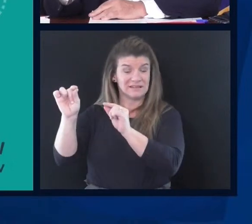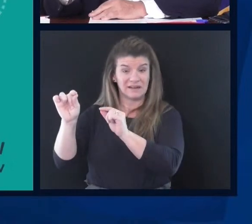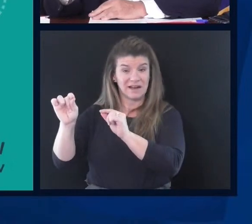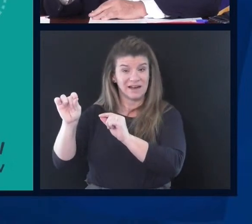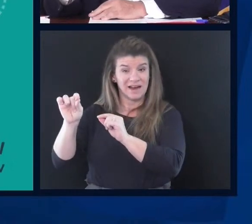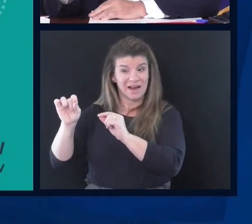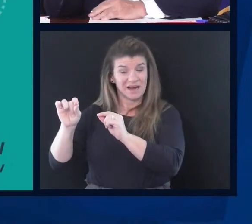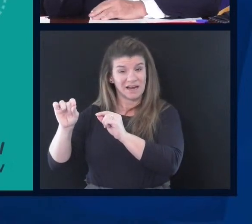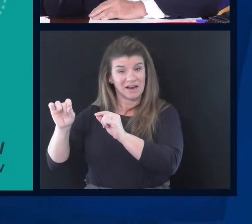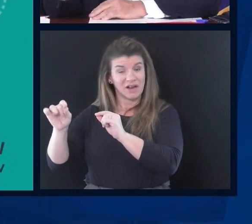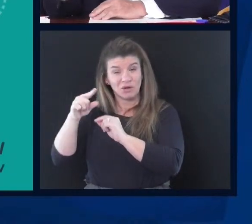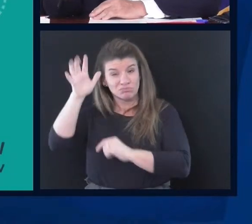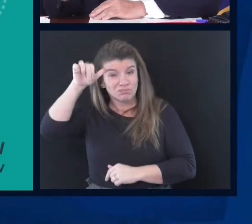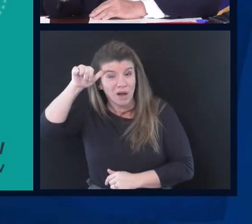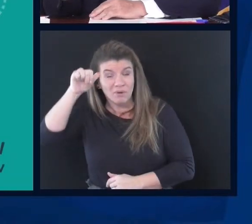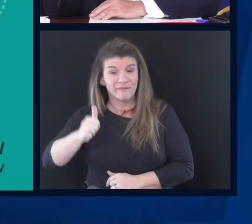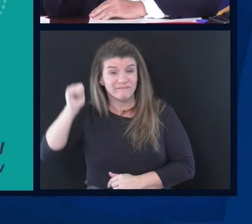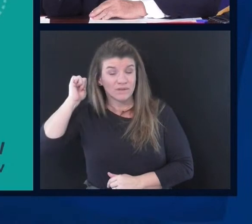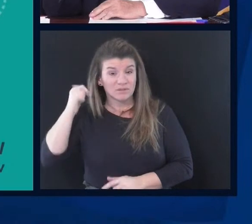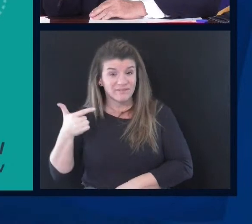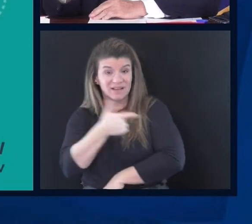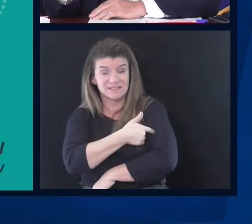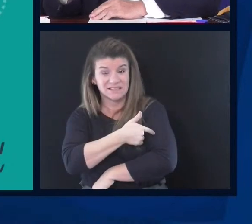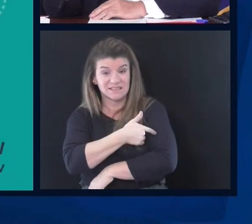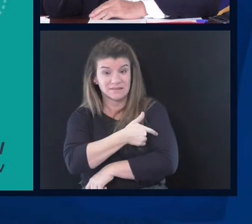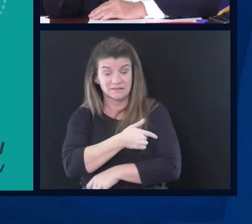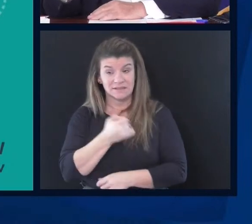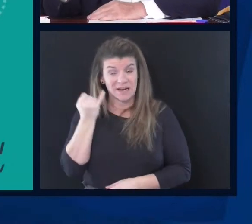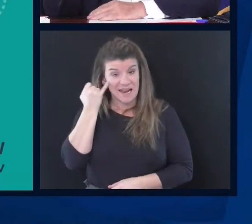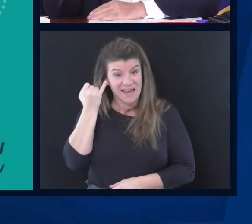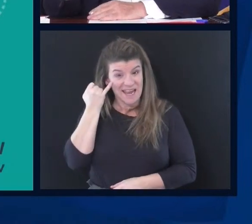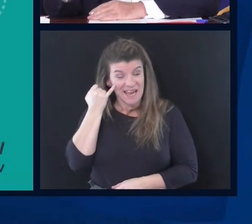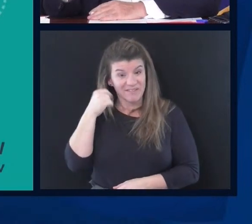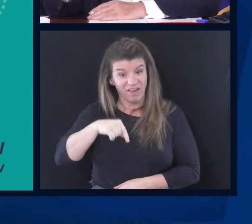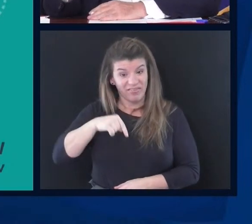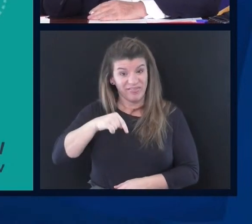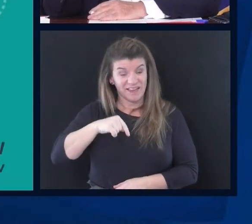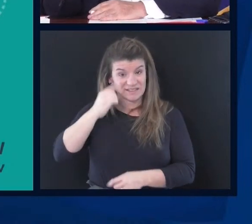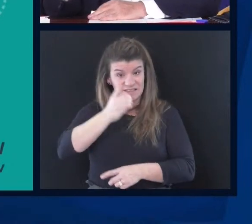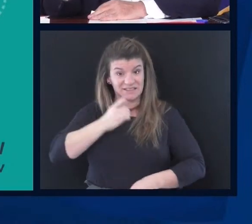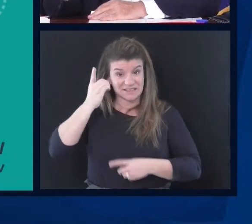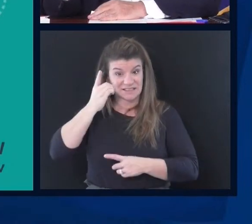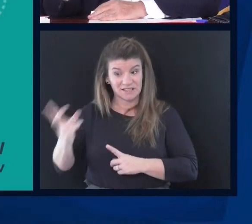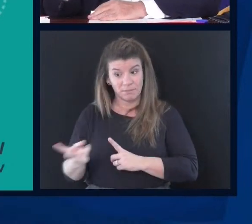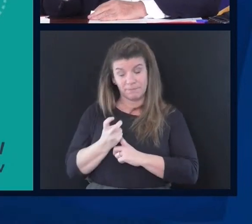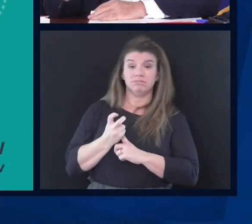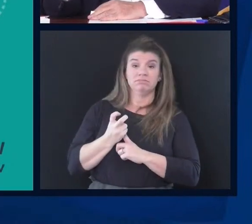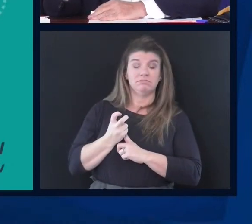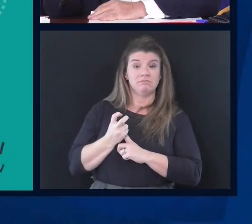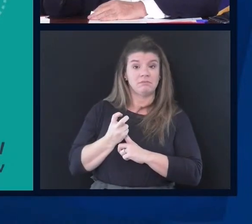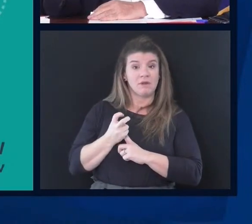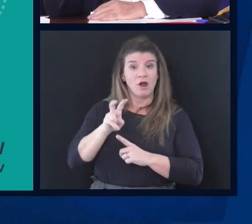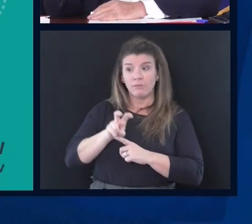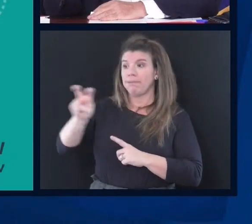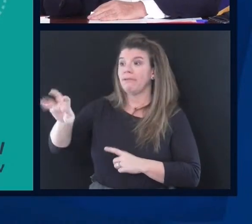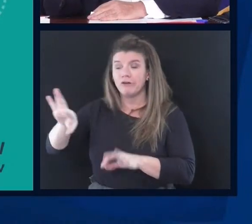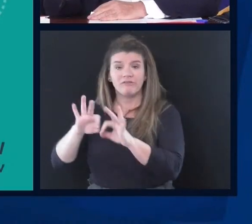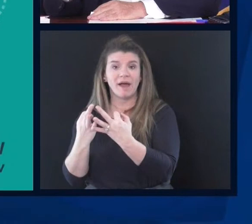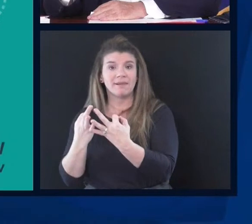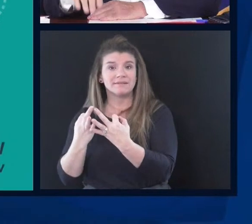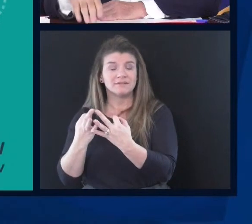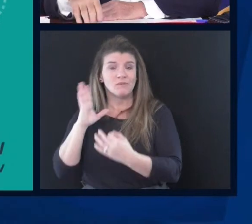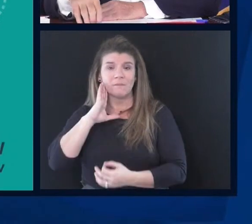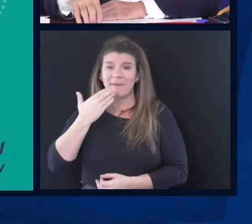get that vaccine, this thing, if it jumps on you or a loved one, it's going to be bad. It's going to be really